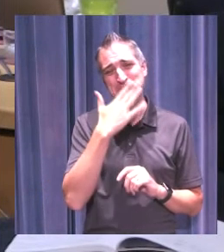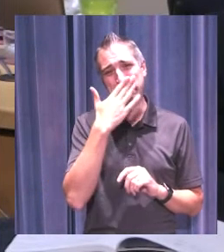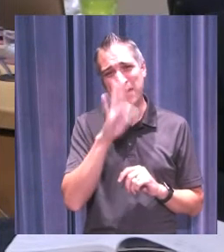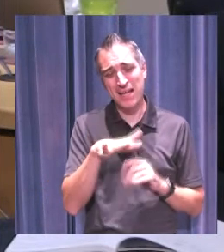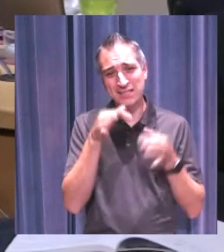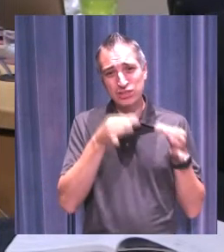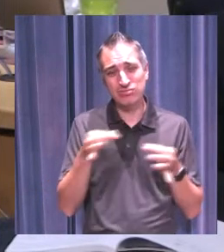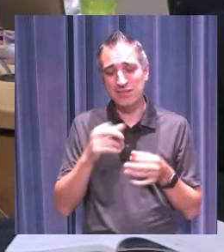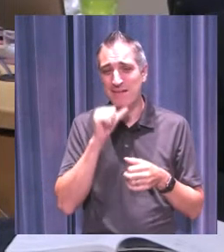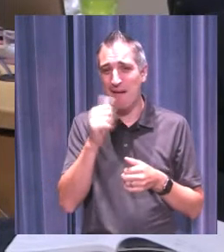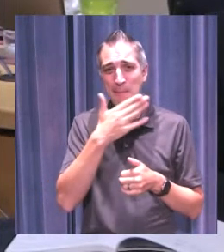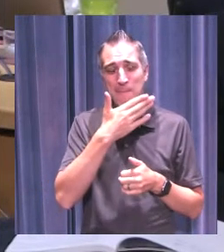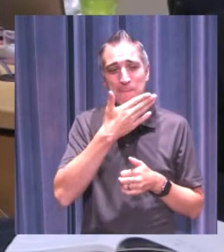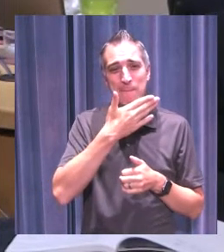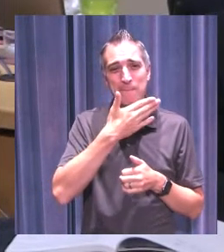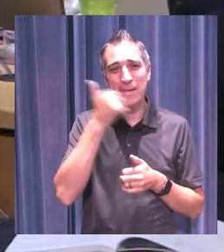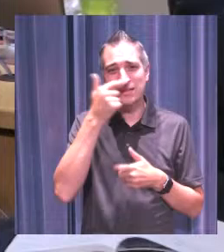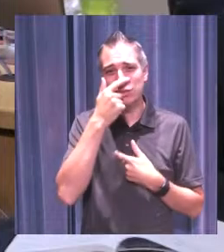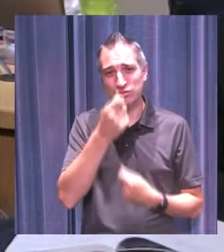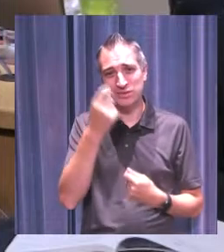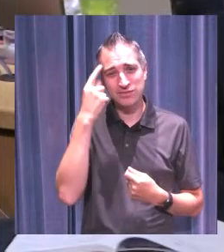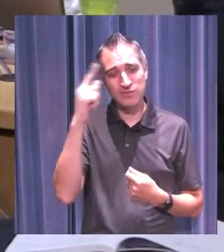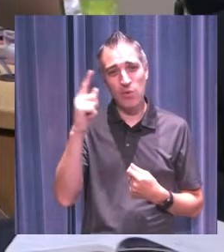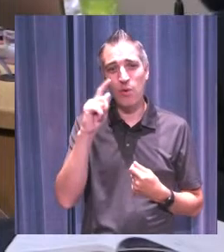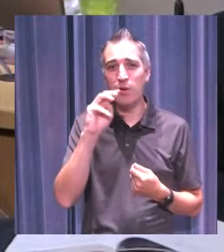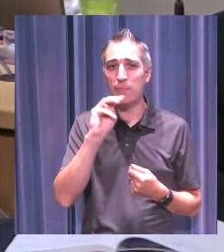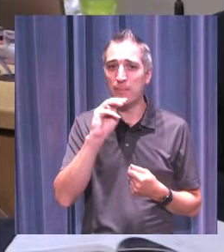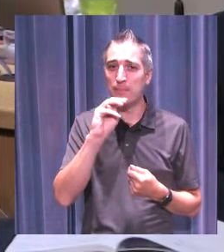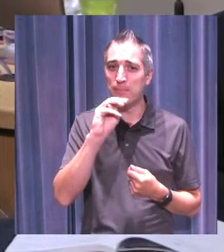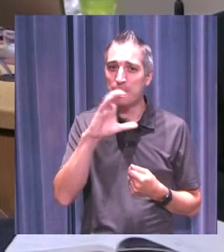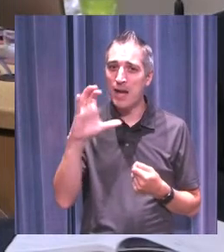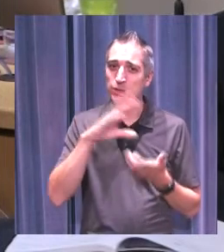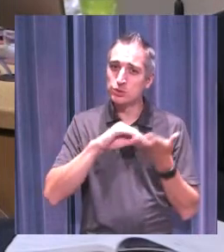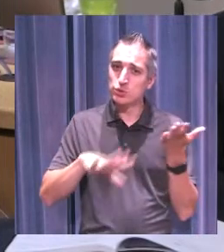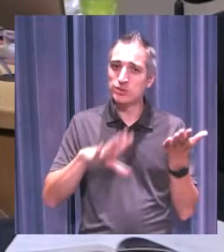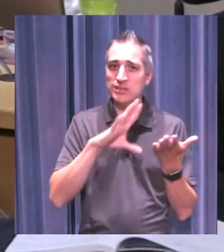best interest of students or Mott Community College.